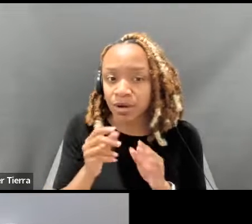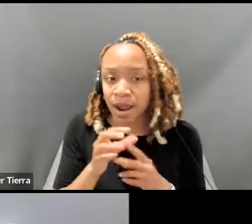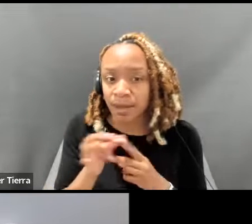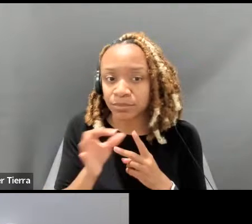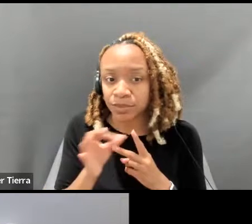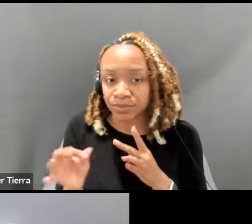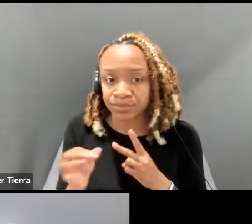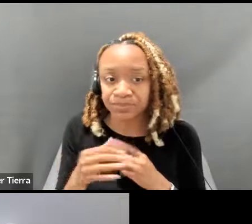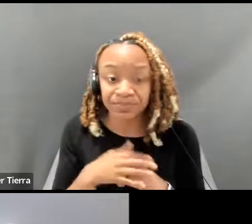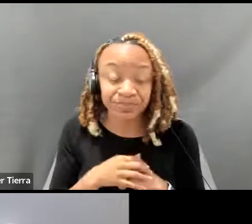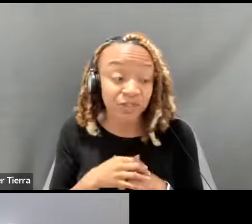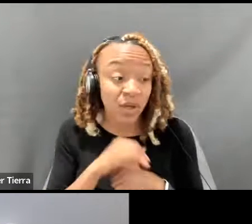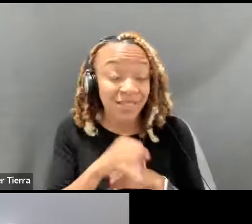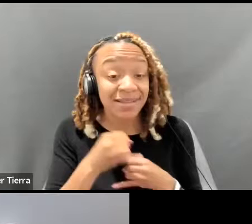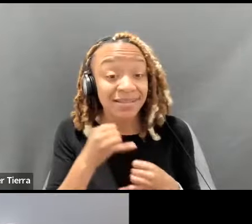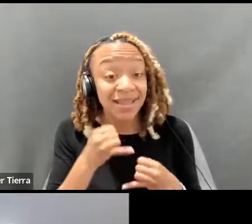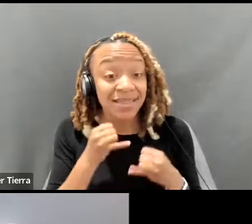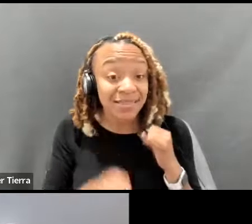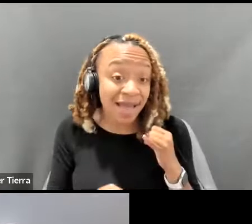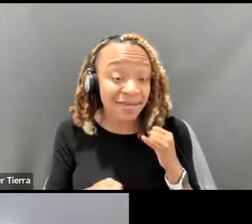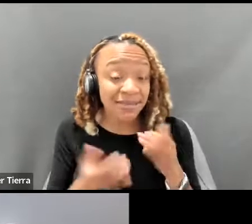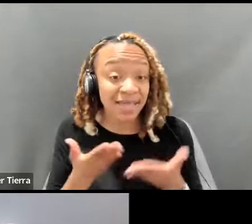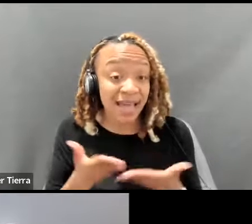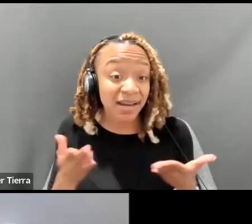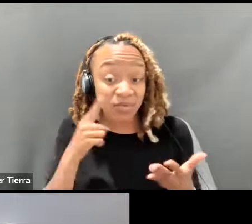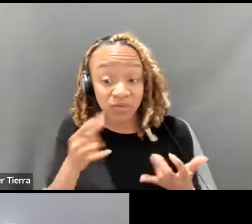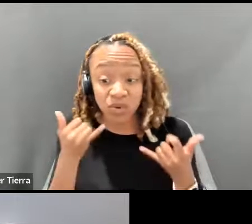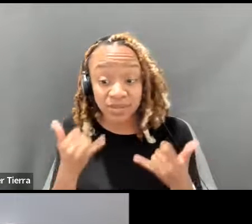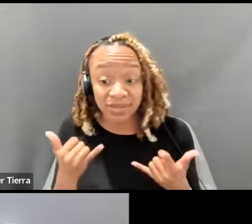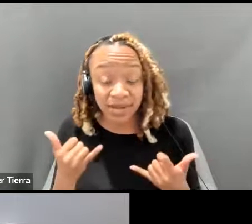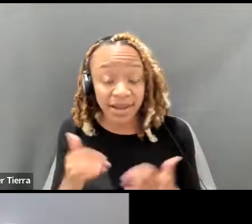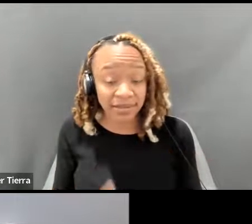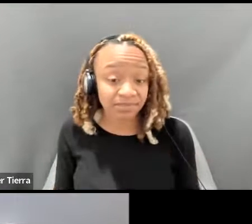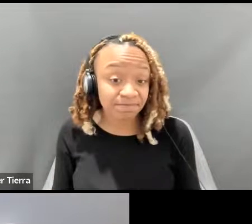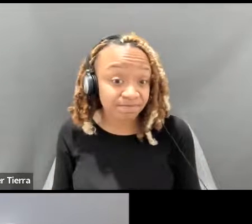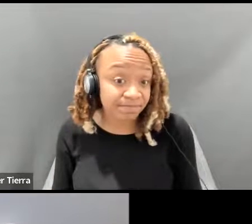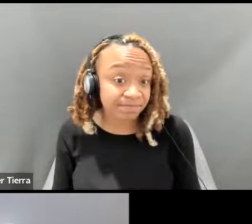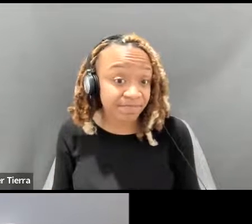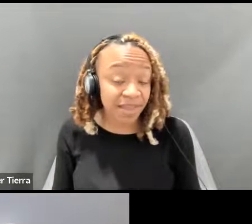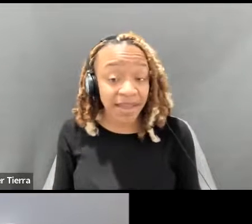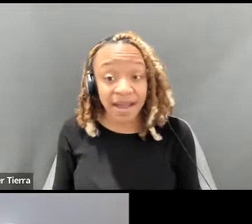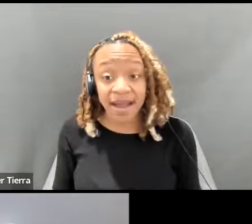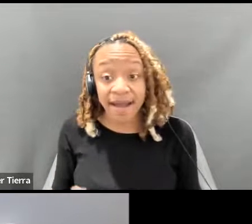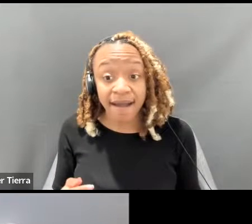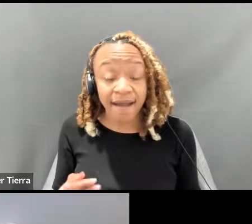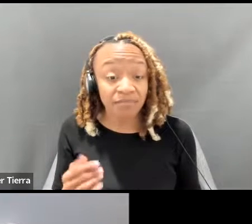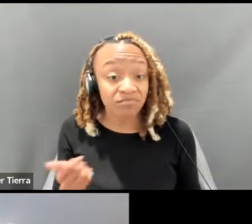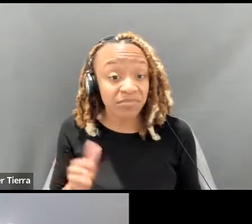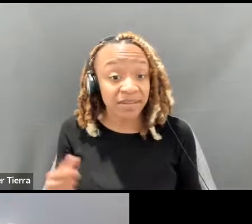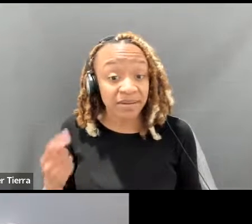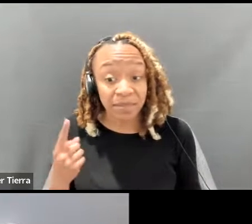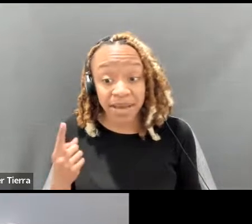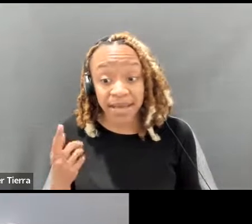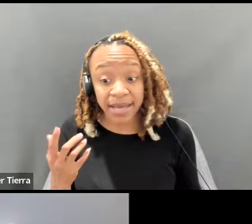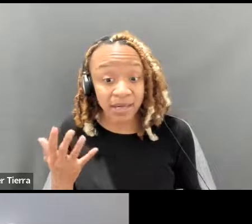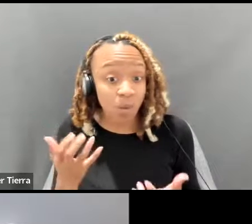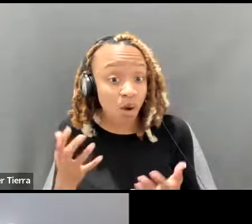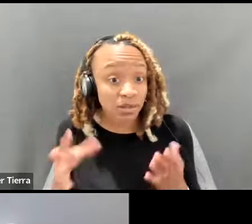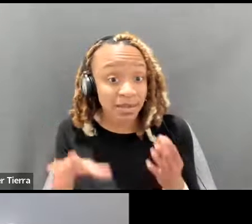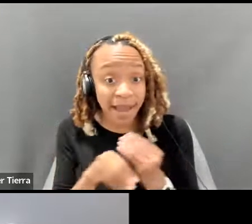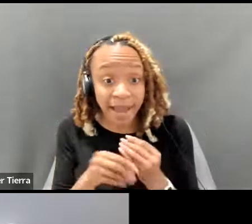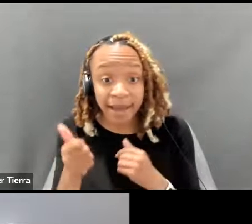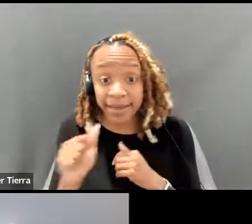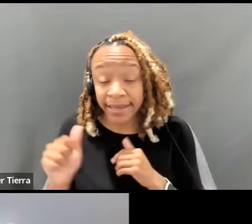So that is the last item on the agenda for tonight. Unless anyone wants to, was there anything else? Any